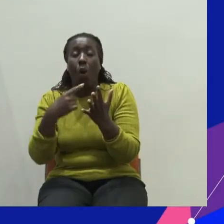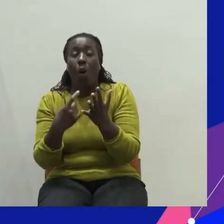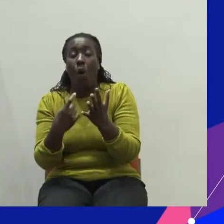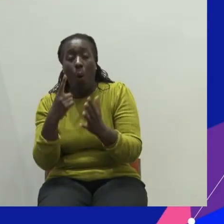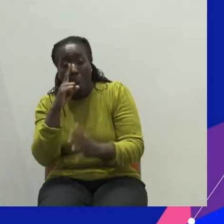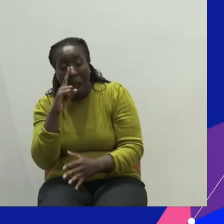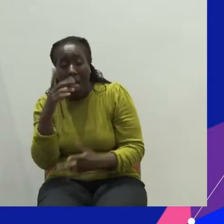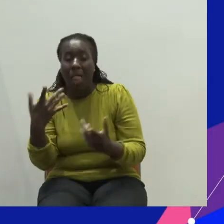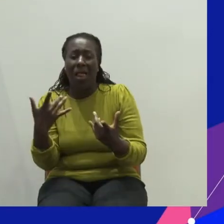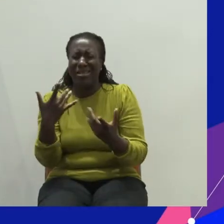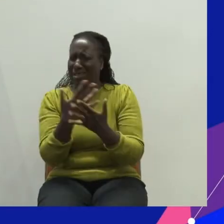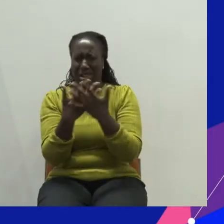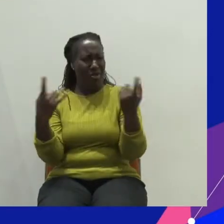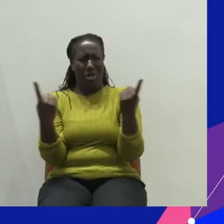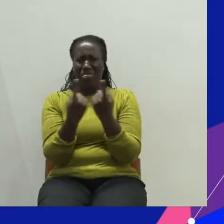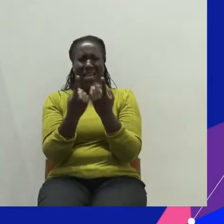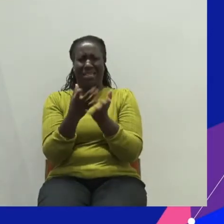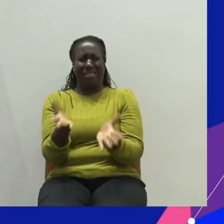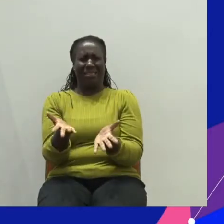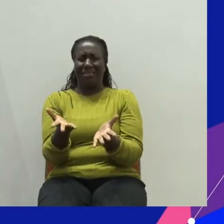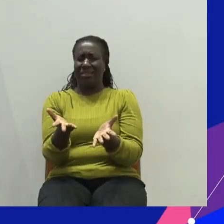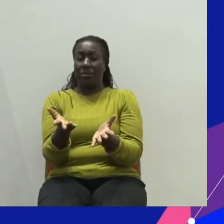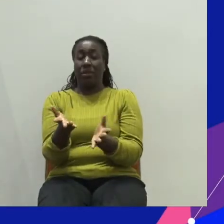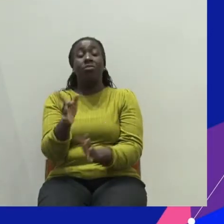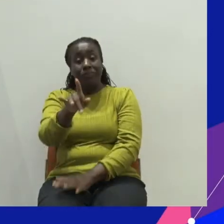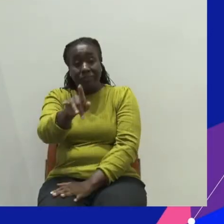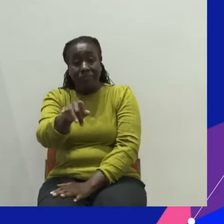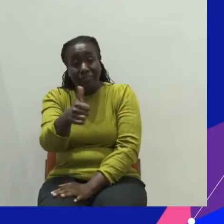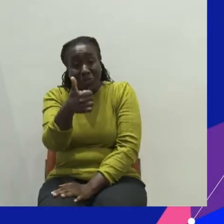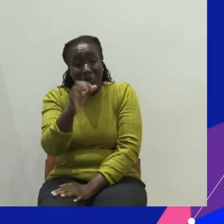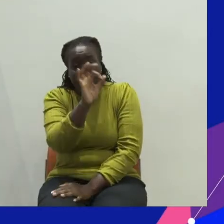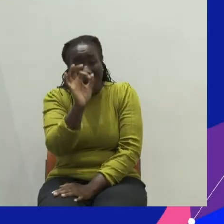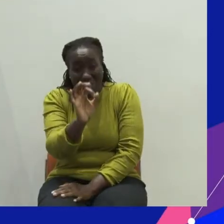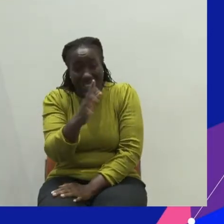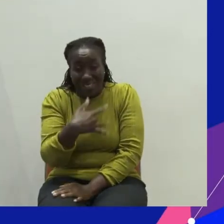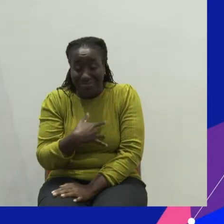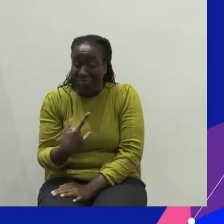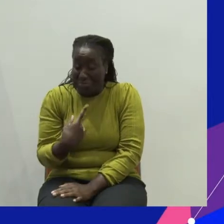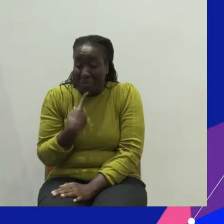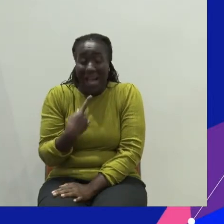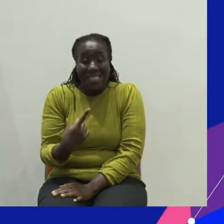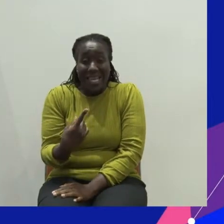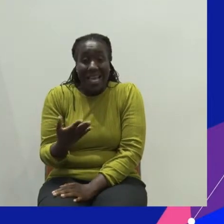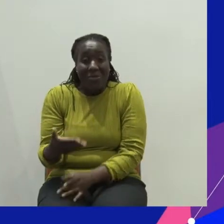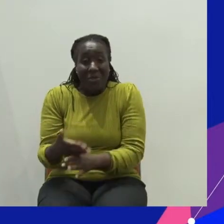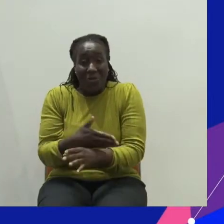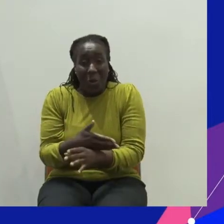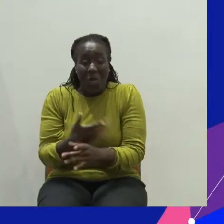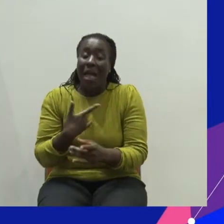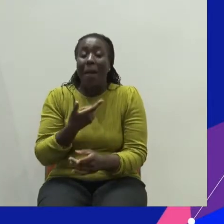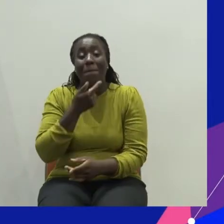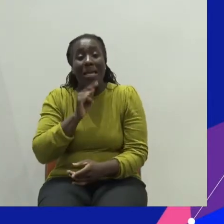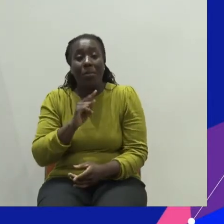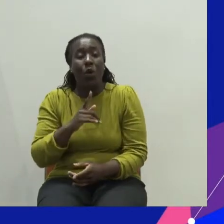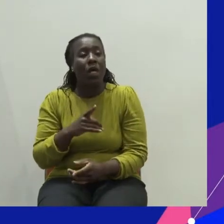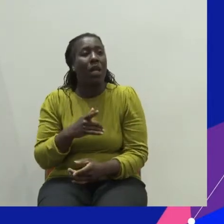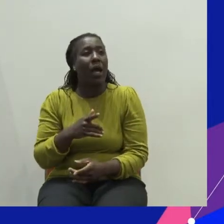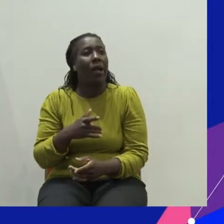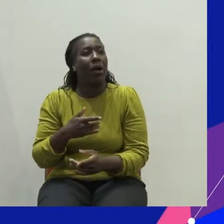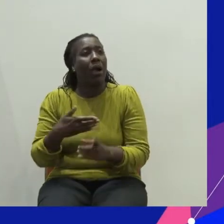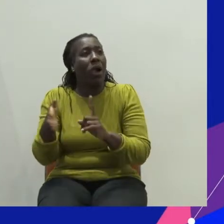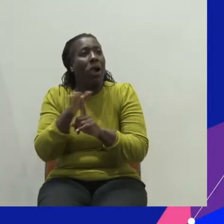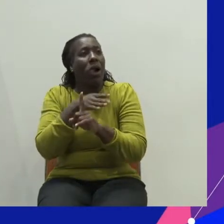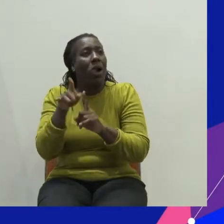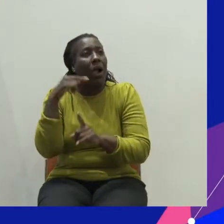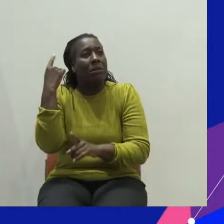at some point. Yes. So great question. So this is the other one. When I said that people can convince themselves that